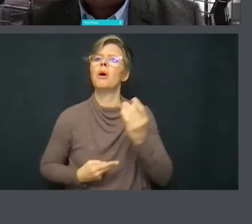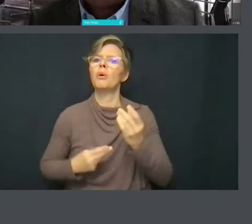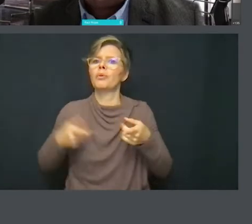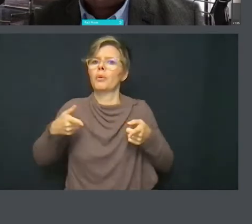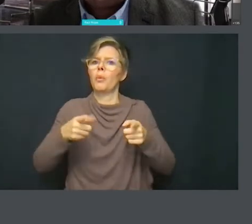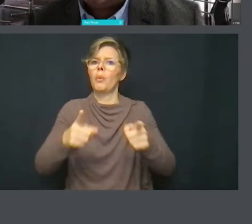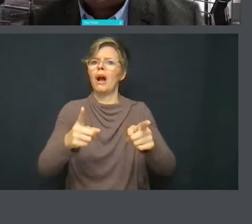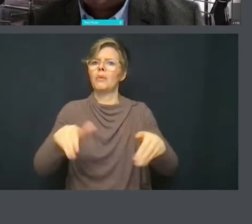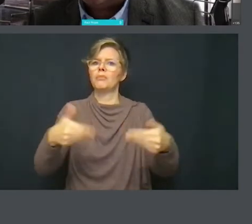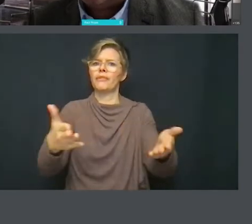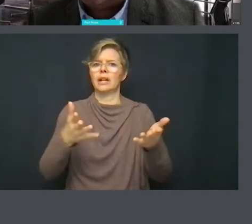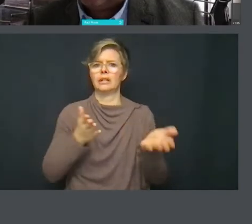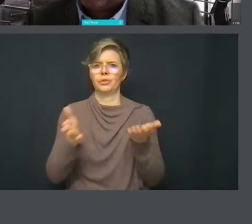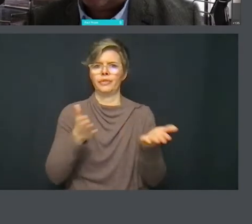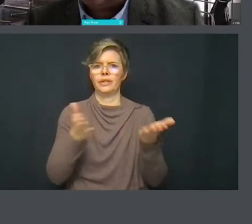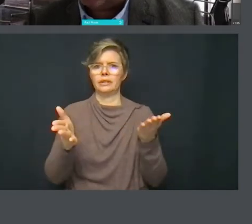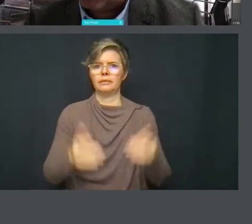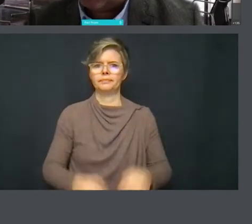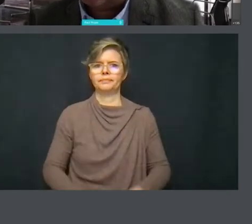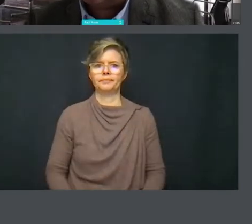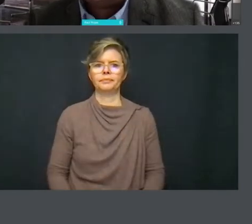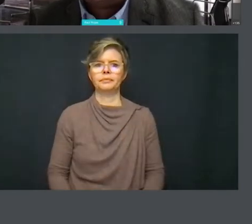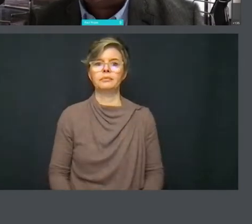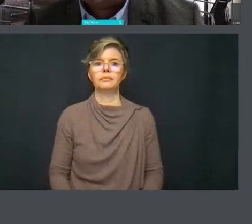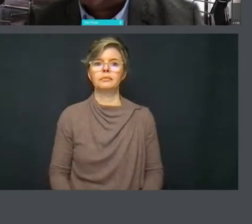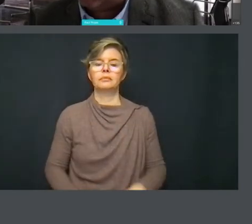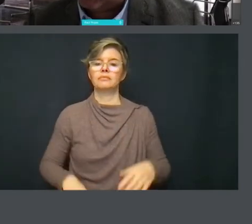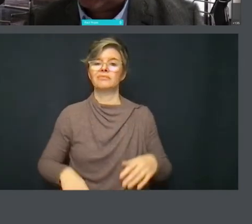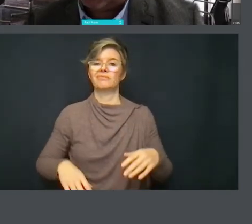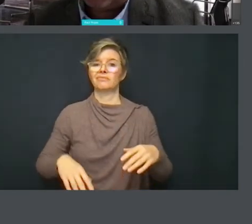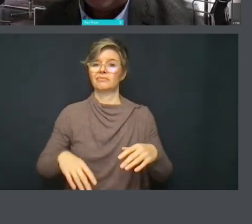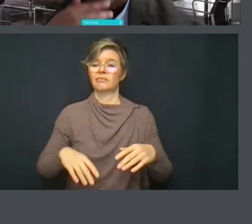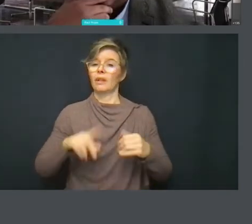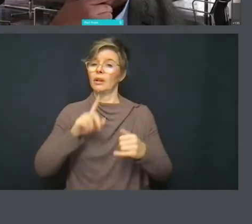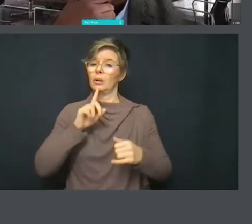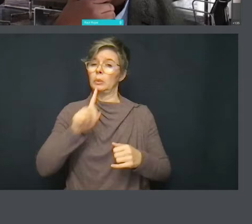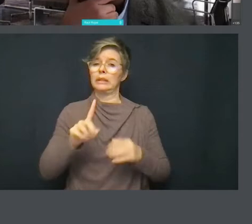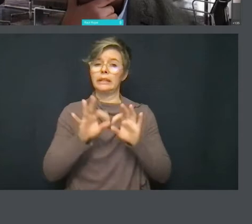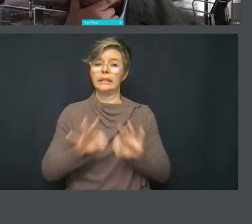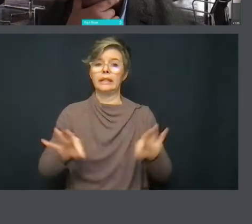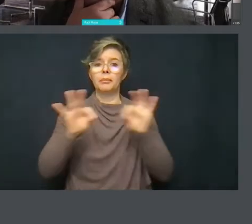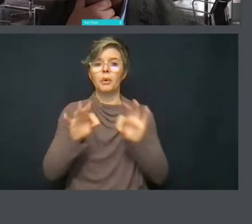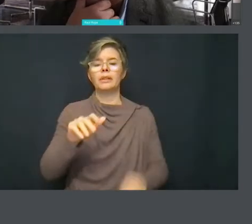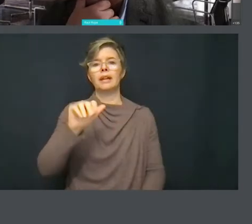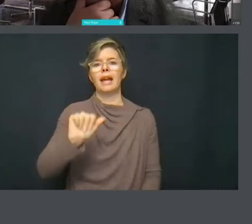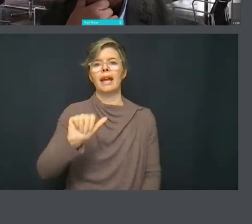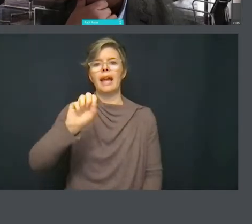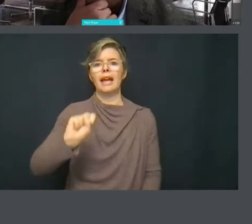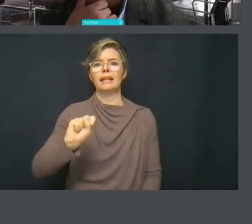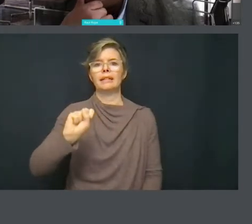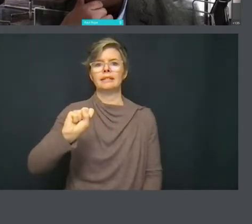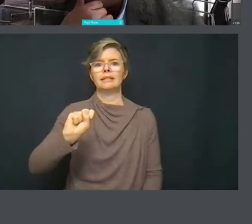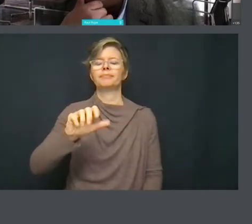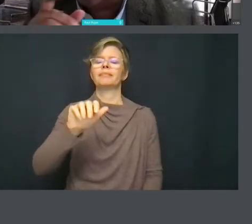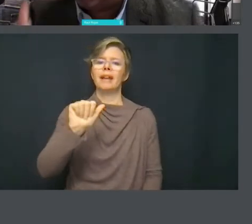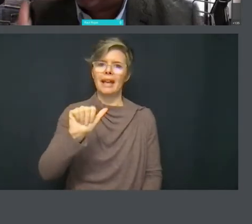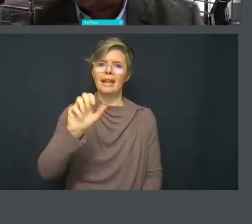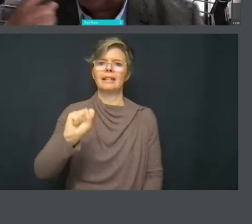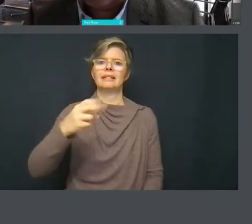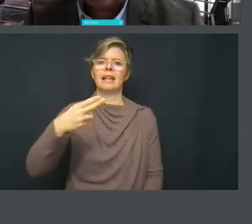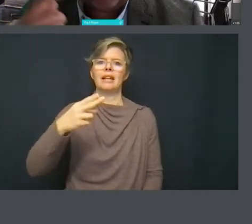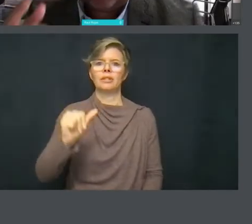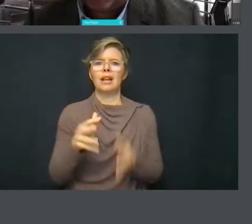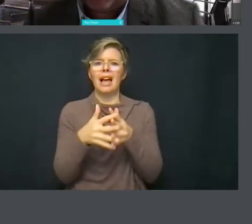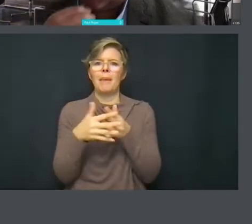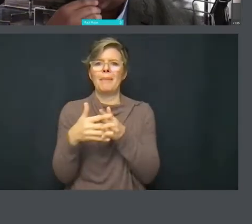Finally, I think it's important to get a picture of our particular discipline, the American Speech Language Hearing Association. They conduct these